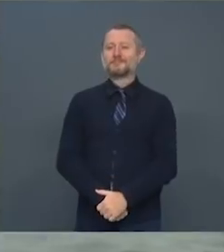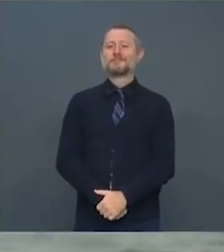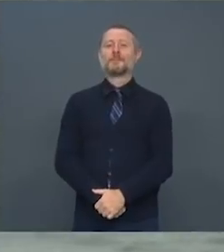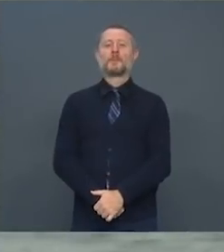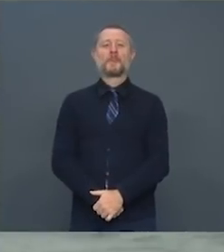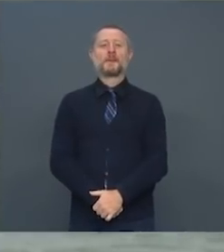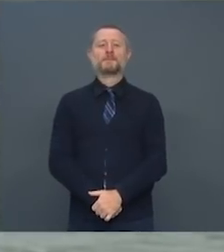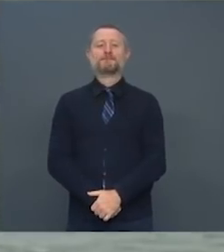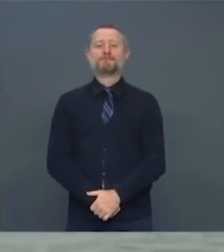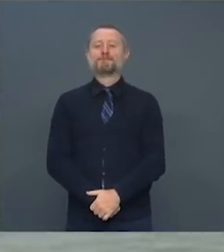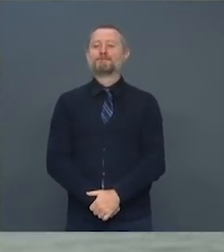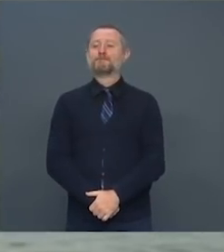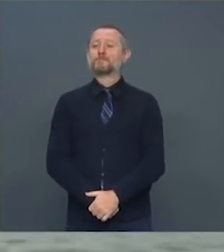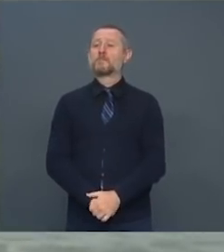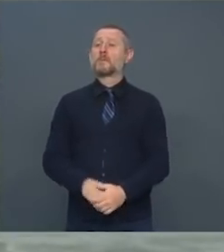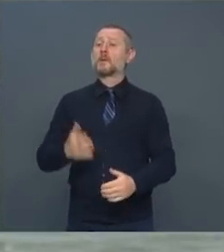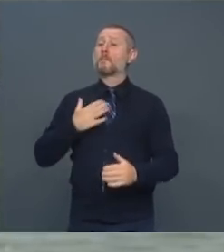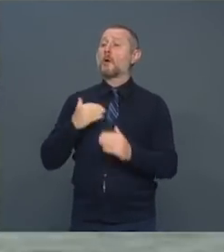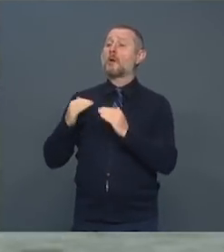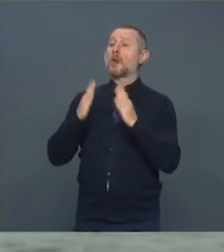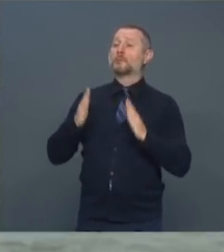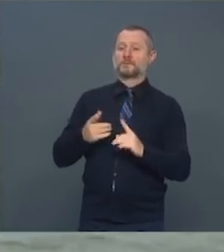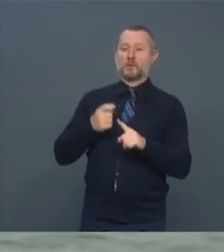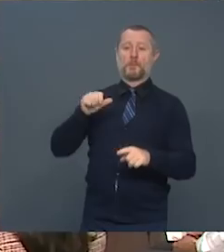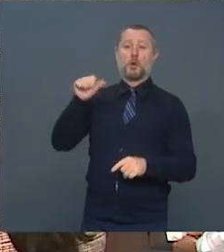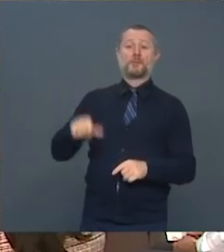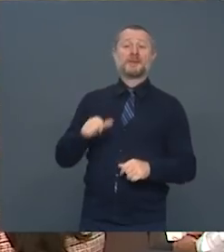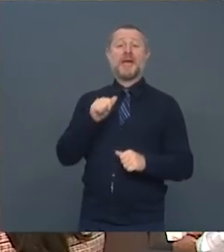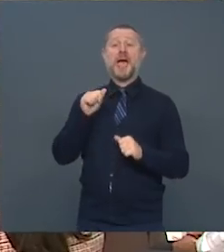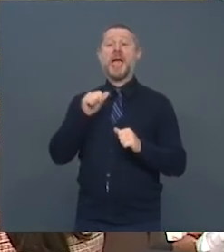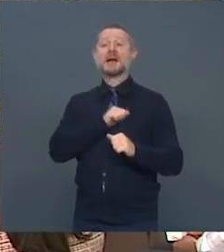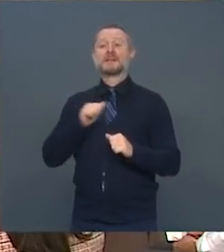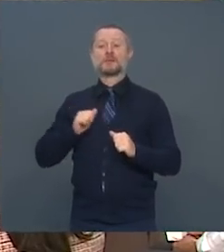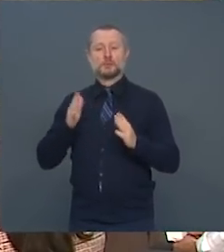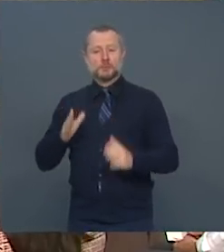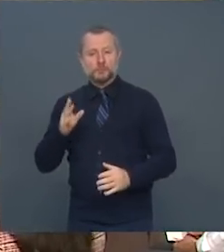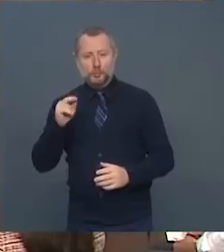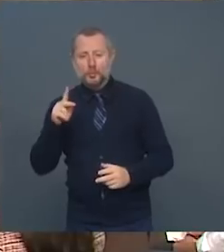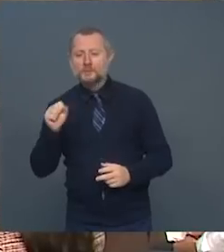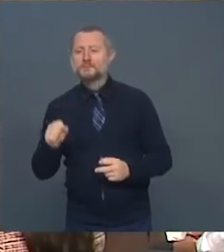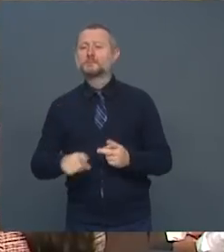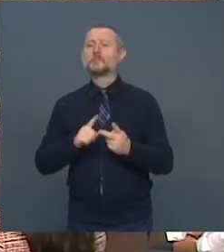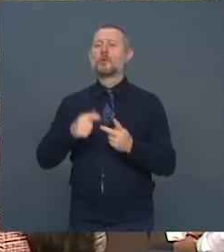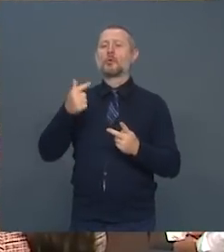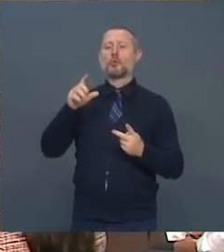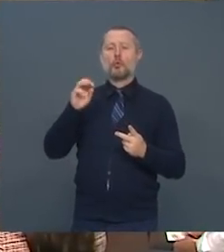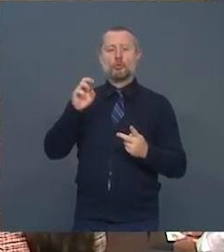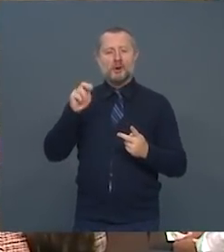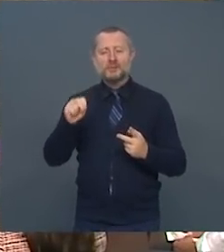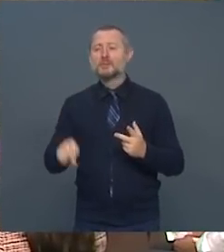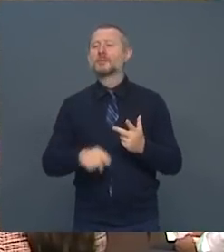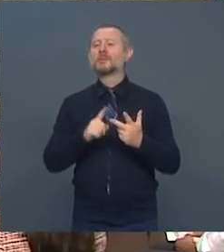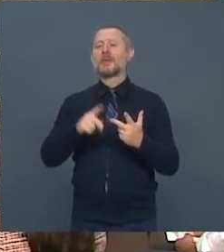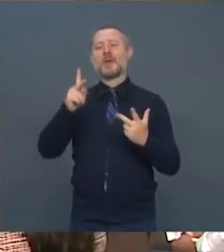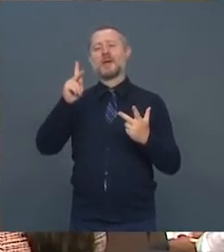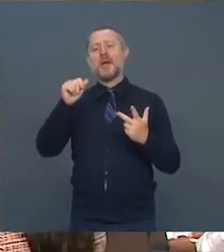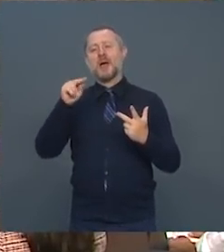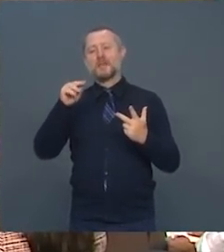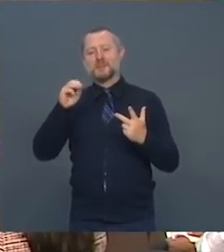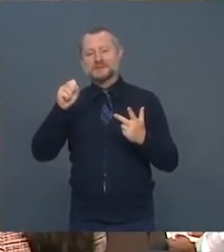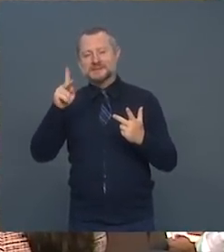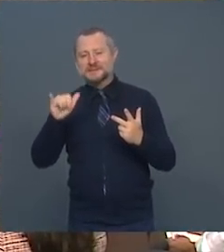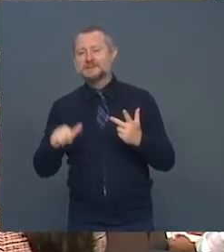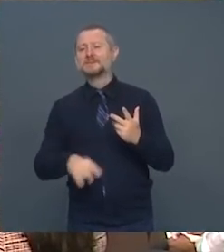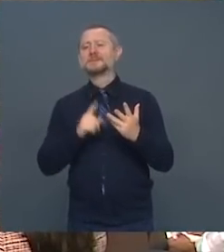We have my colleagues from Albany. We have Senator John Brooks, Senator Gorin, Senator Kaminsky, Senator Kaplan, Senator Martinez,